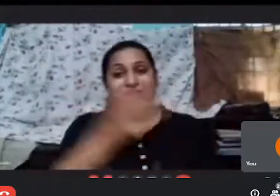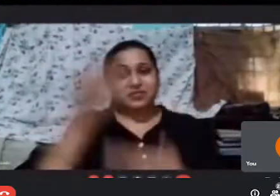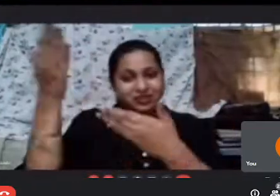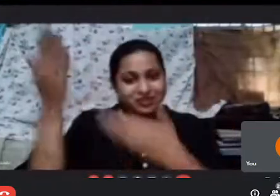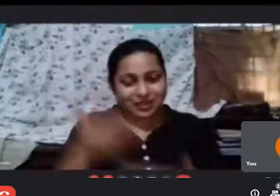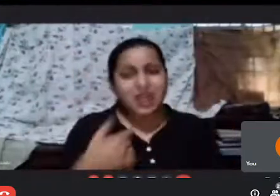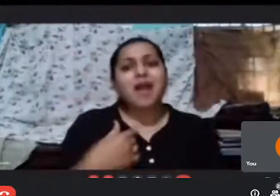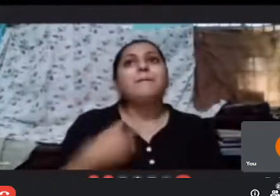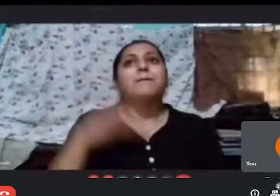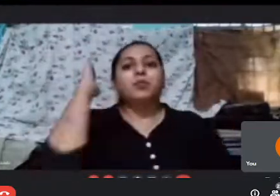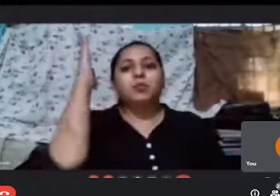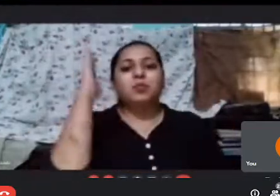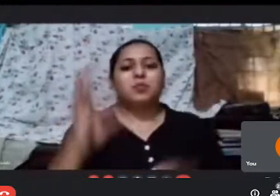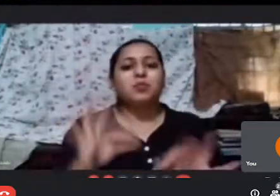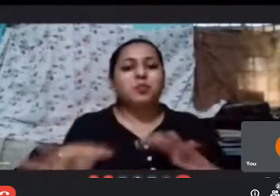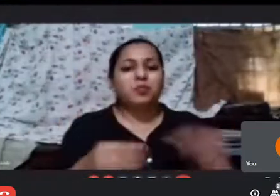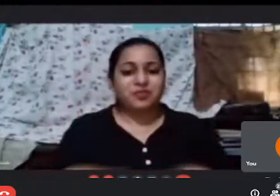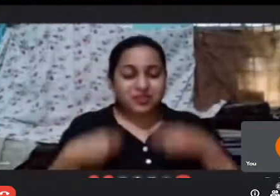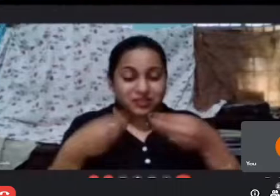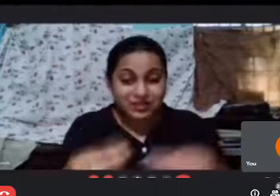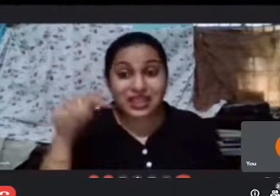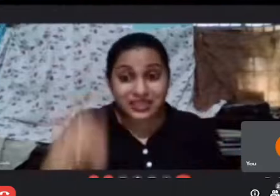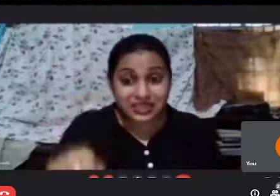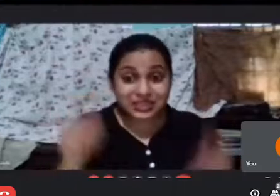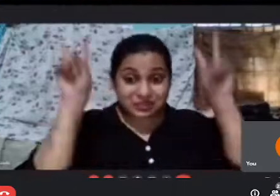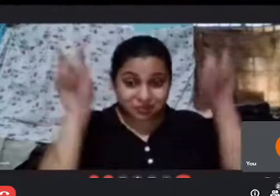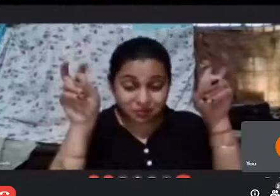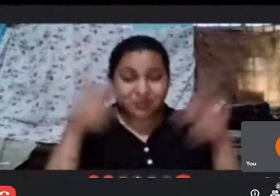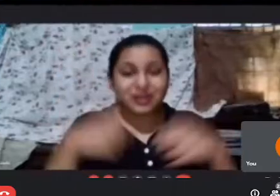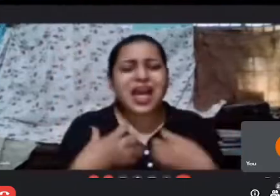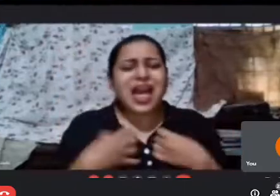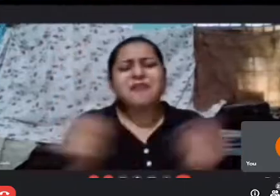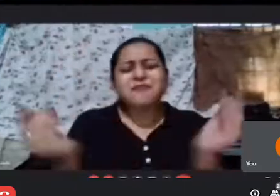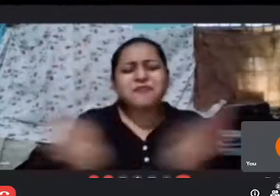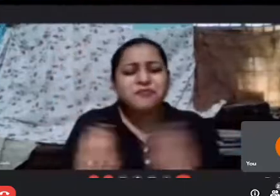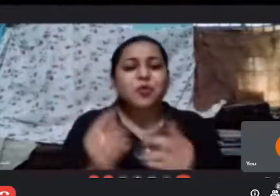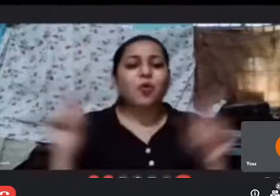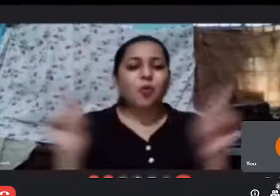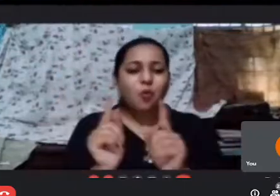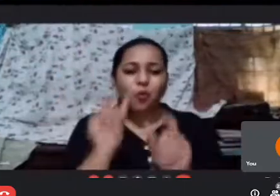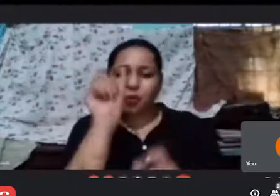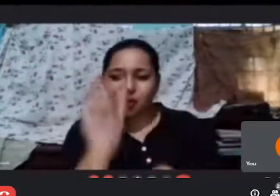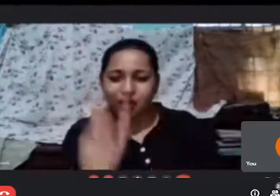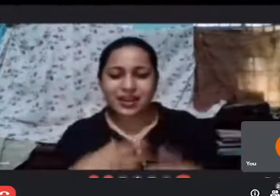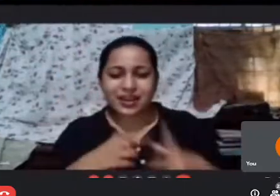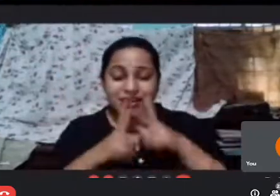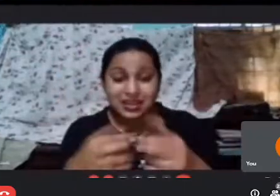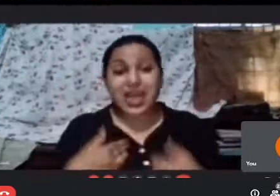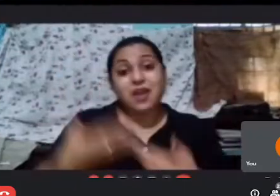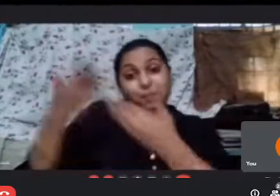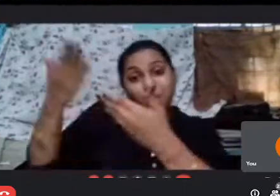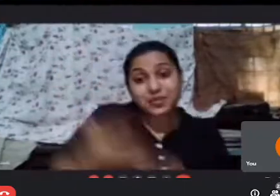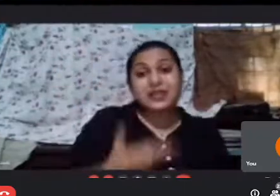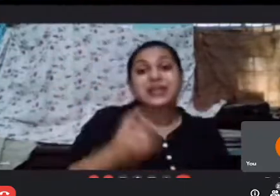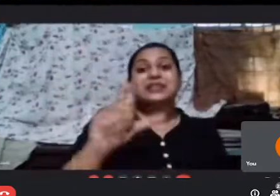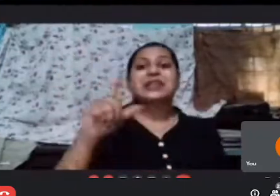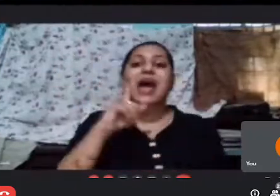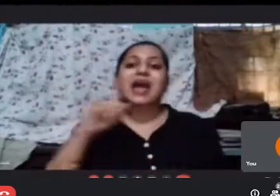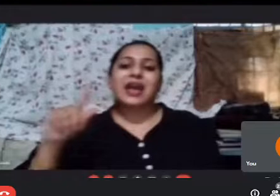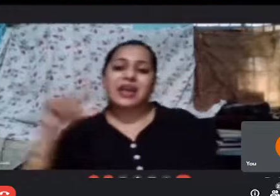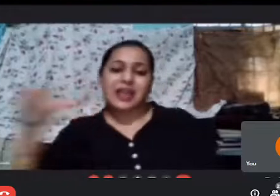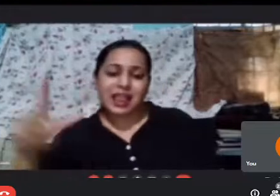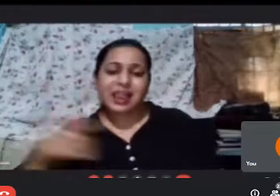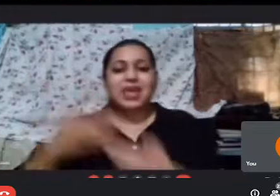With these few words, I welcome you on behalf of my institute and my country to spend